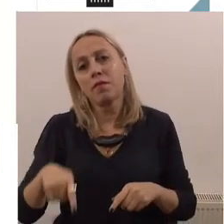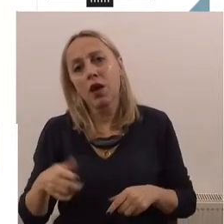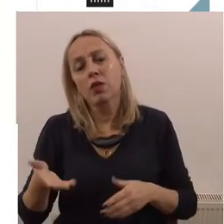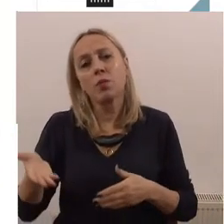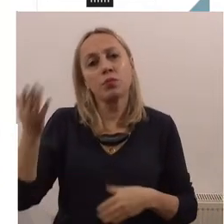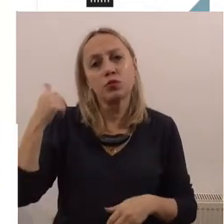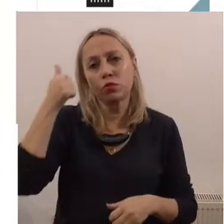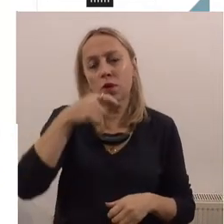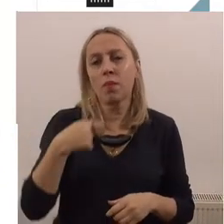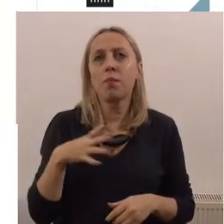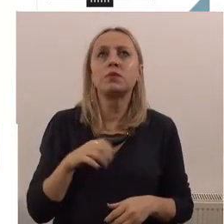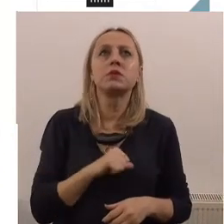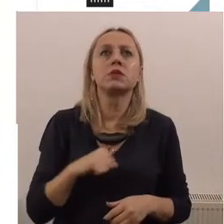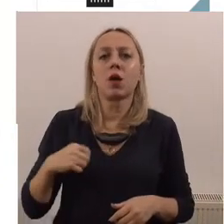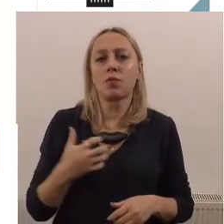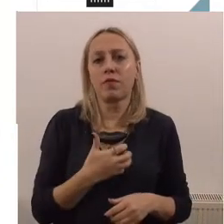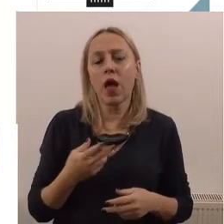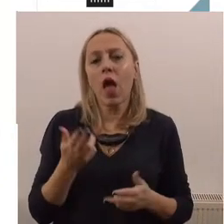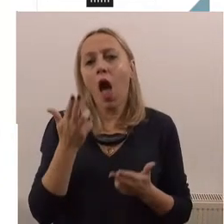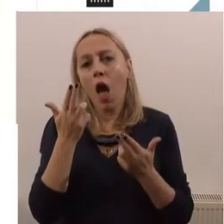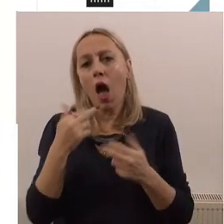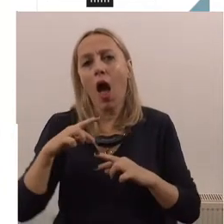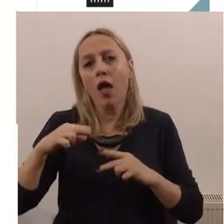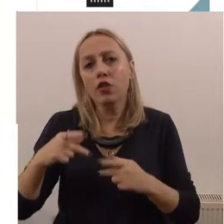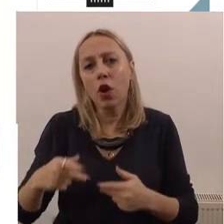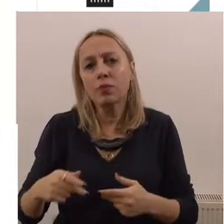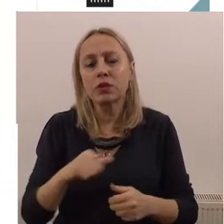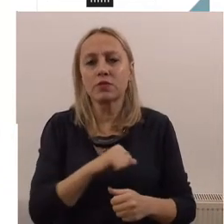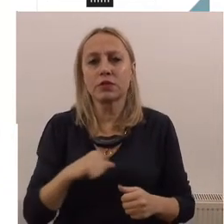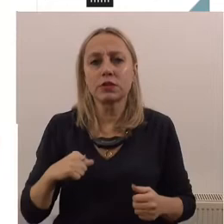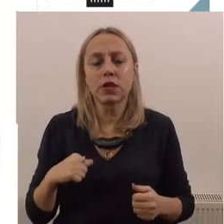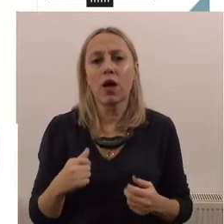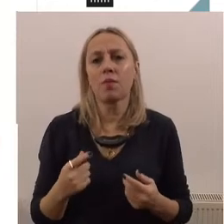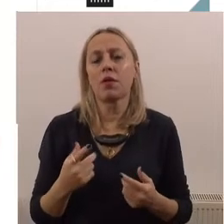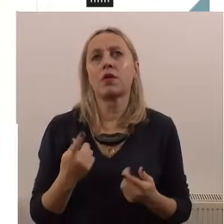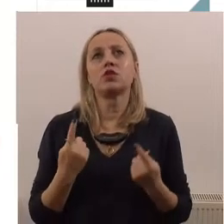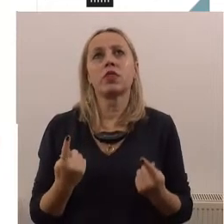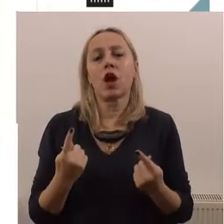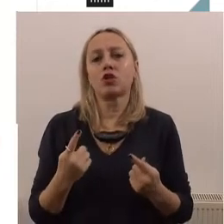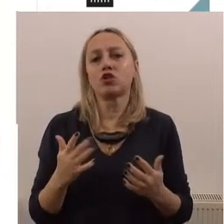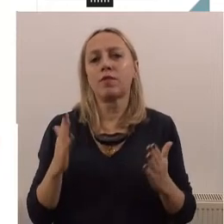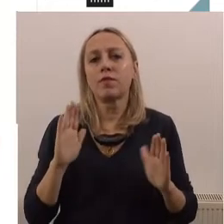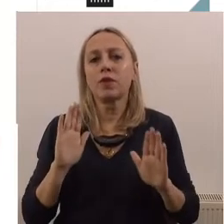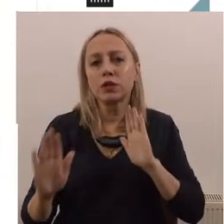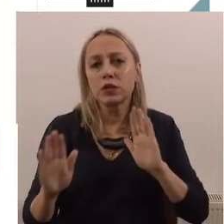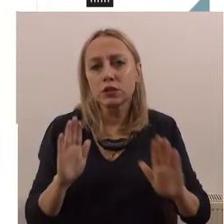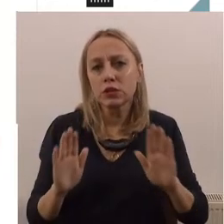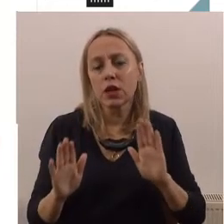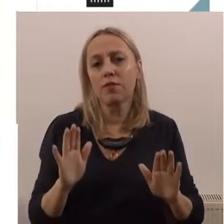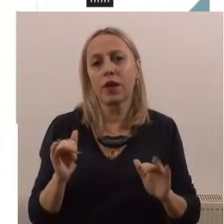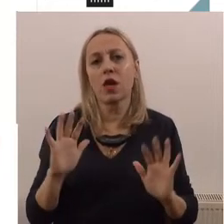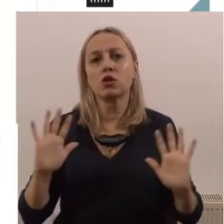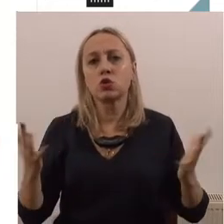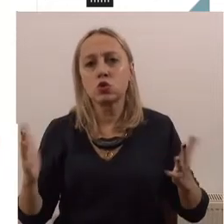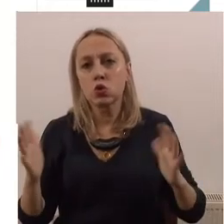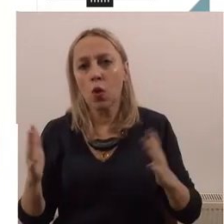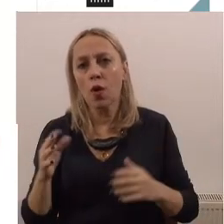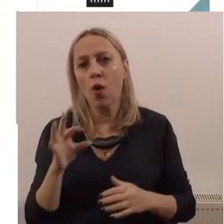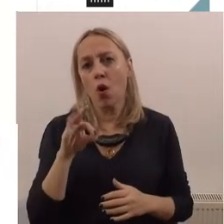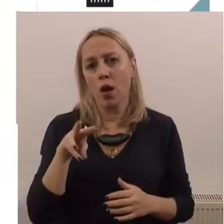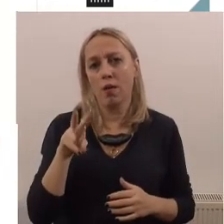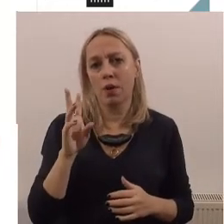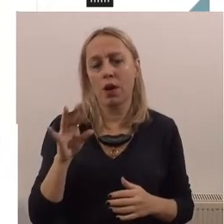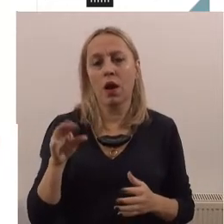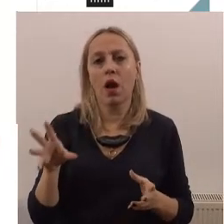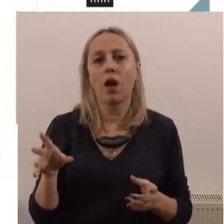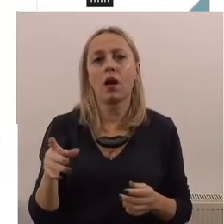So last year and this year, we tried to adapt the most significant exhibitions